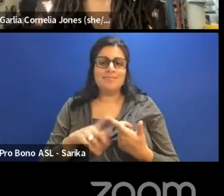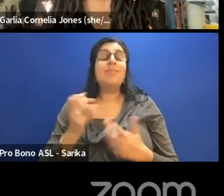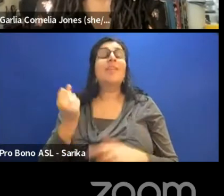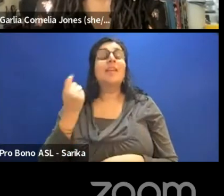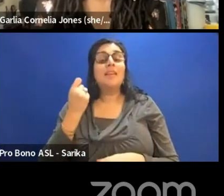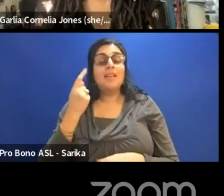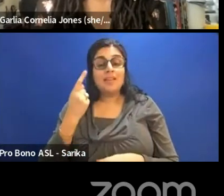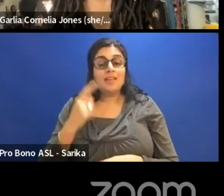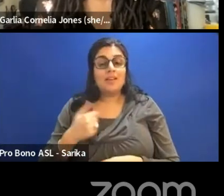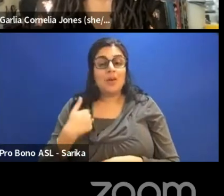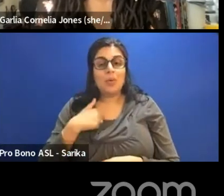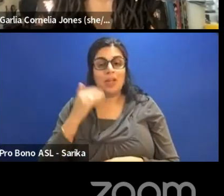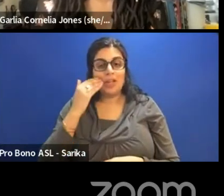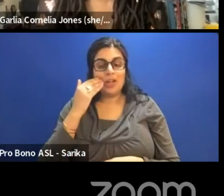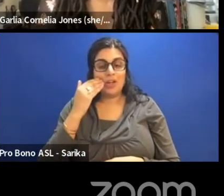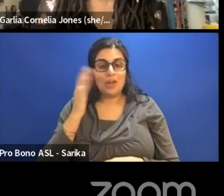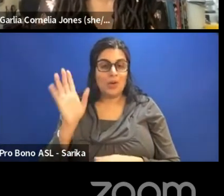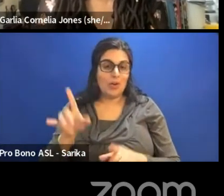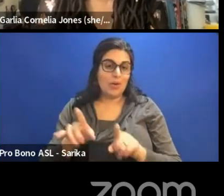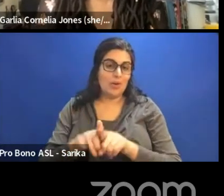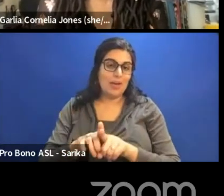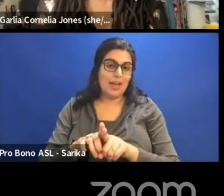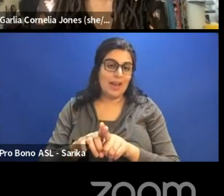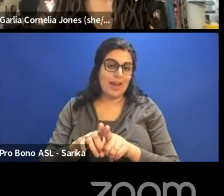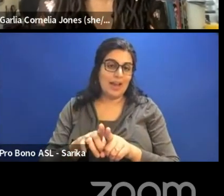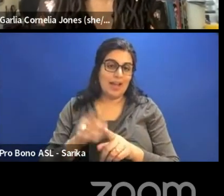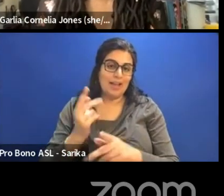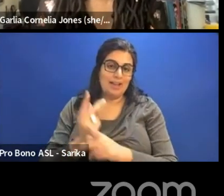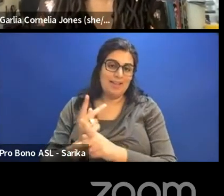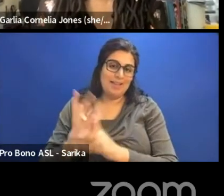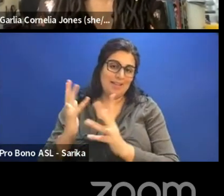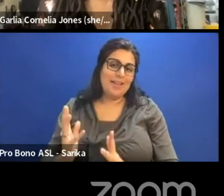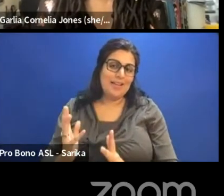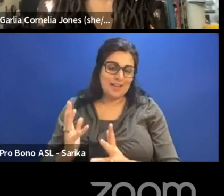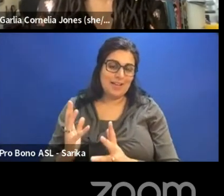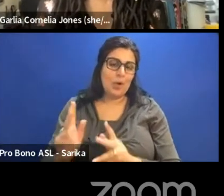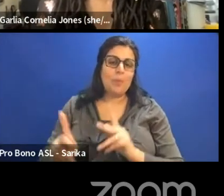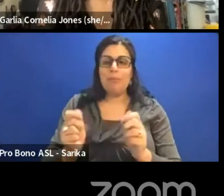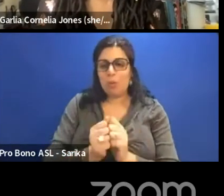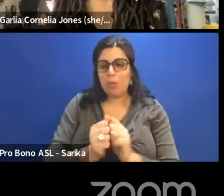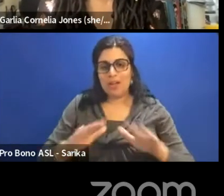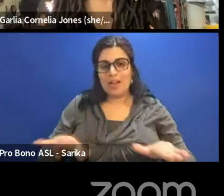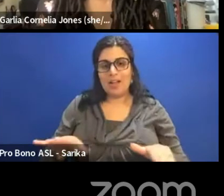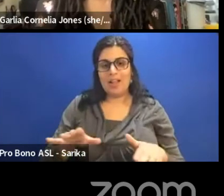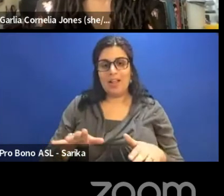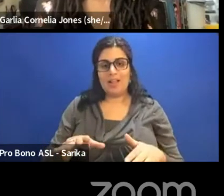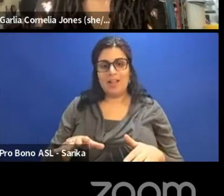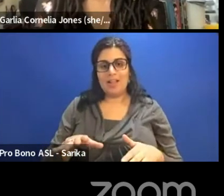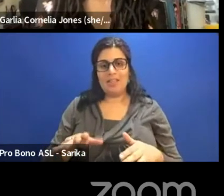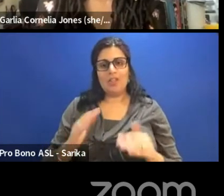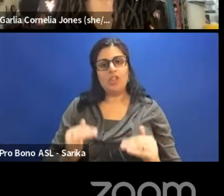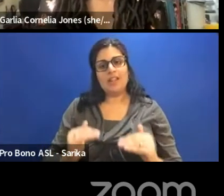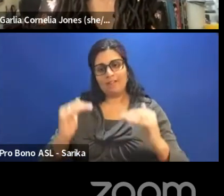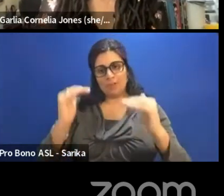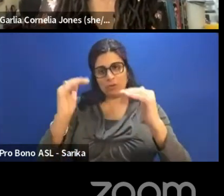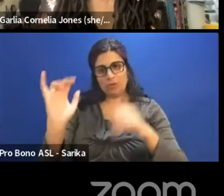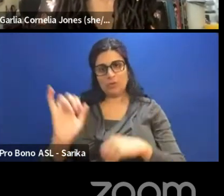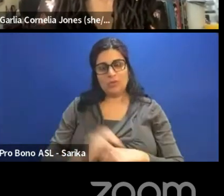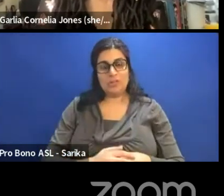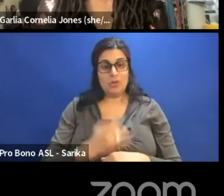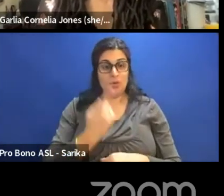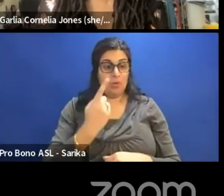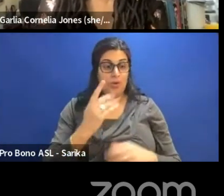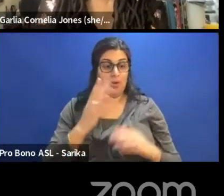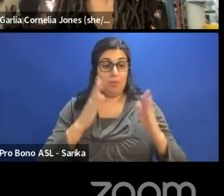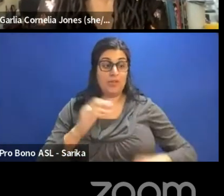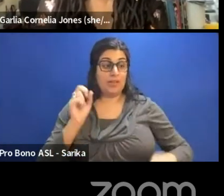thing is like we all know as caregivers of people with children, like there are levels to caregiving also. There is a person to